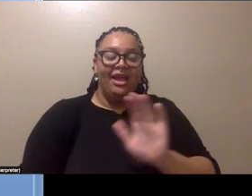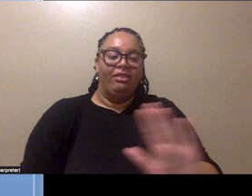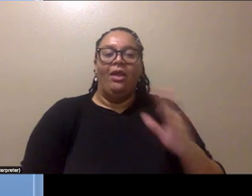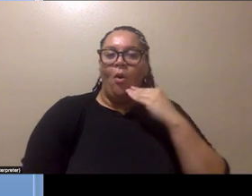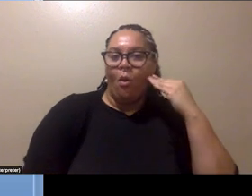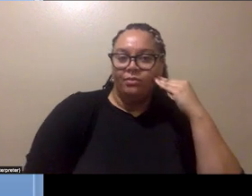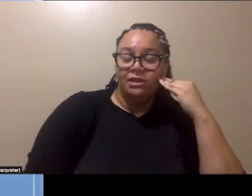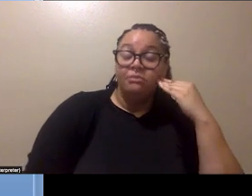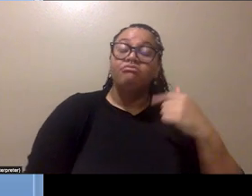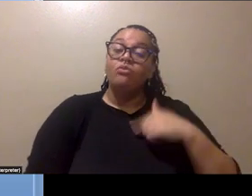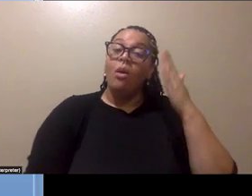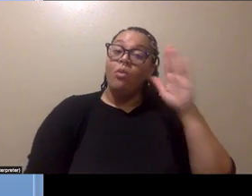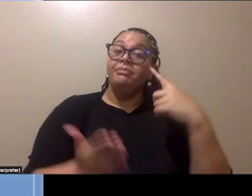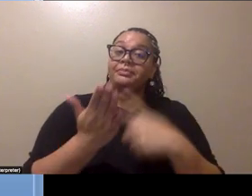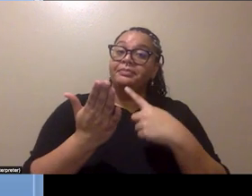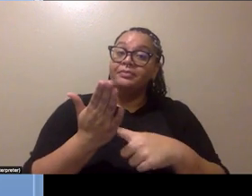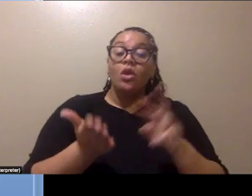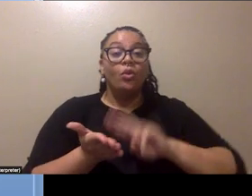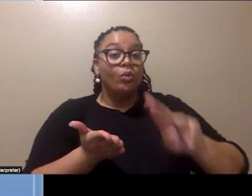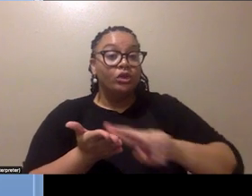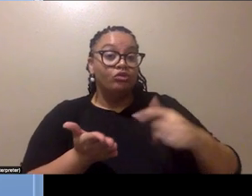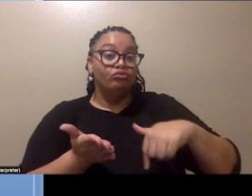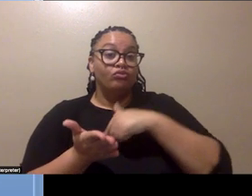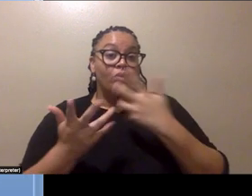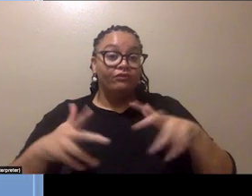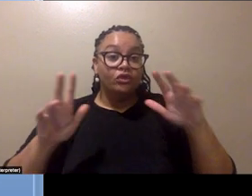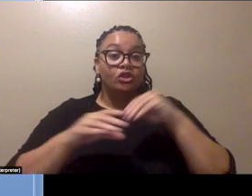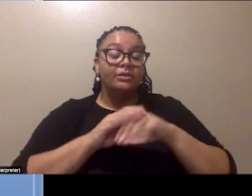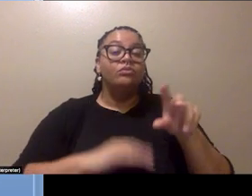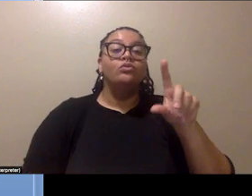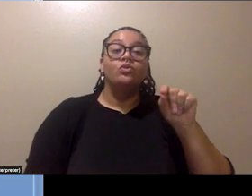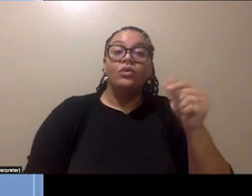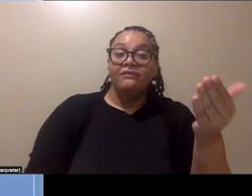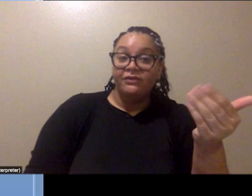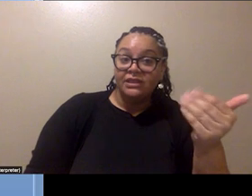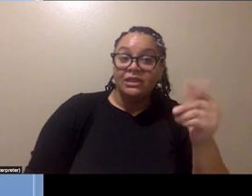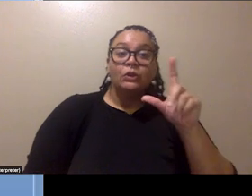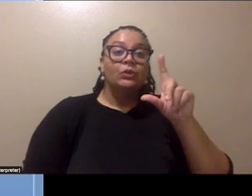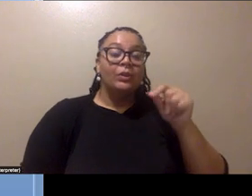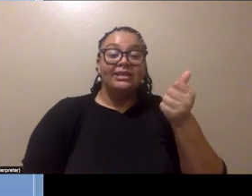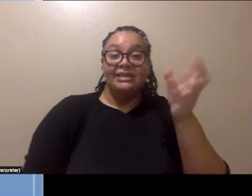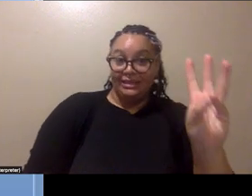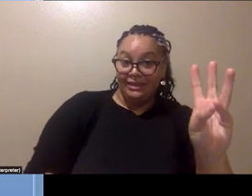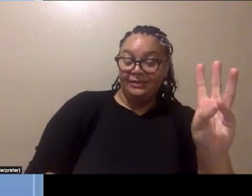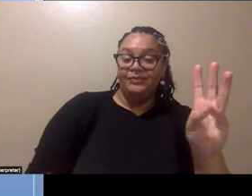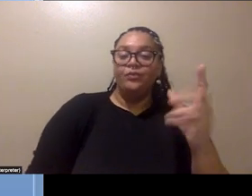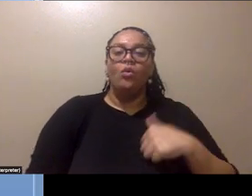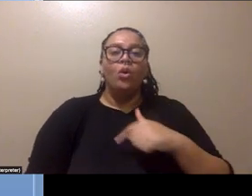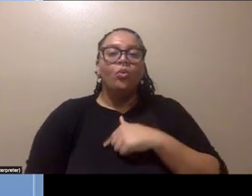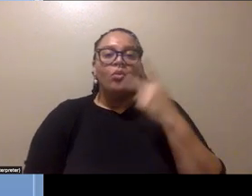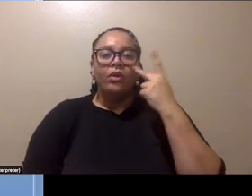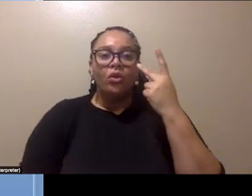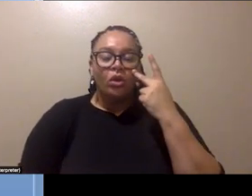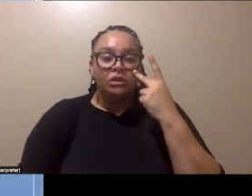as habitat. So I'm going to be talking to you about the research that we conducted back in 2015 and